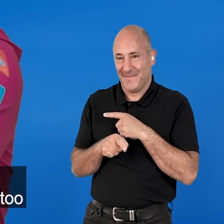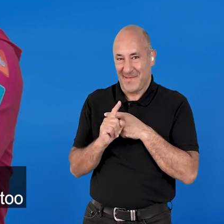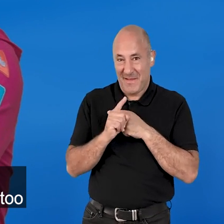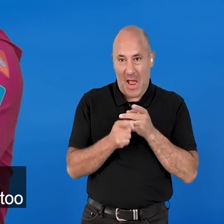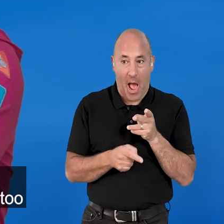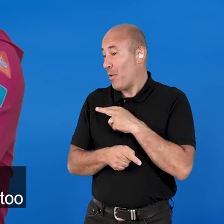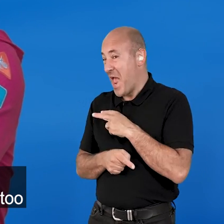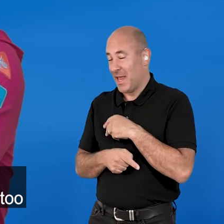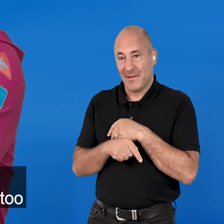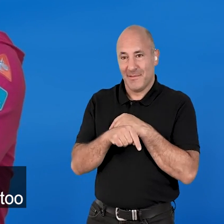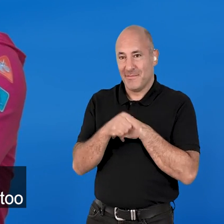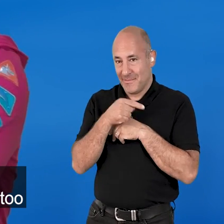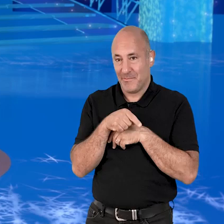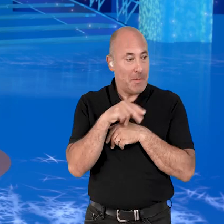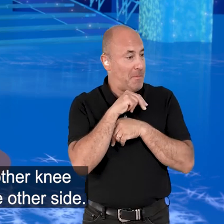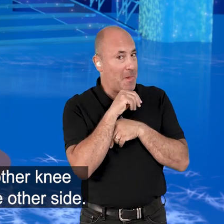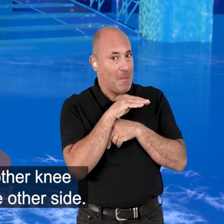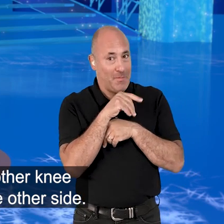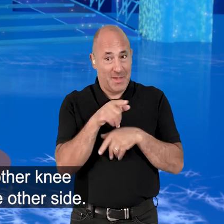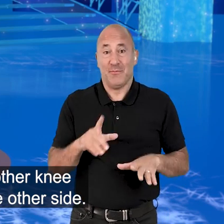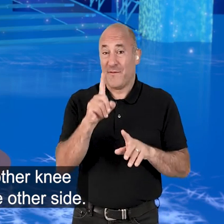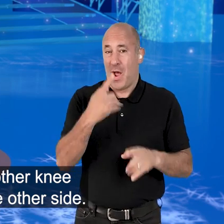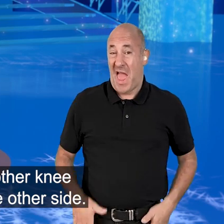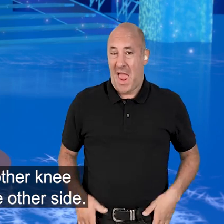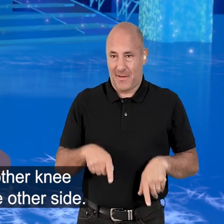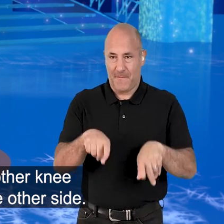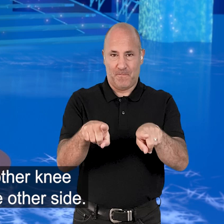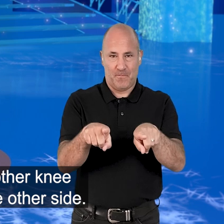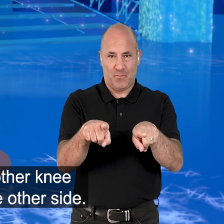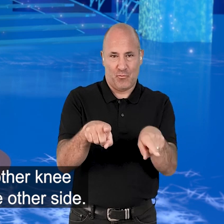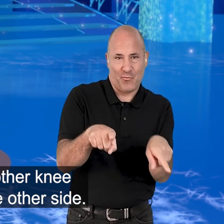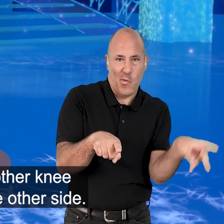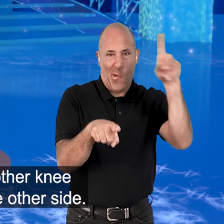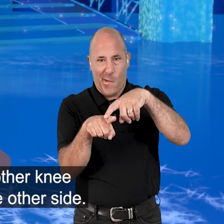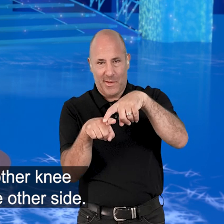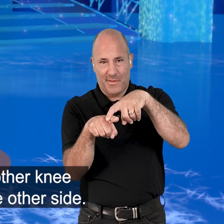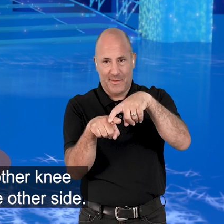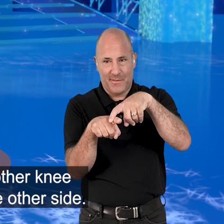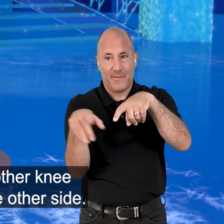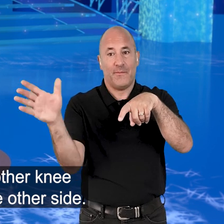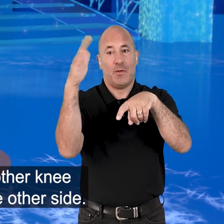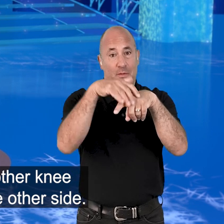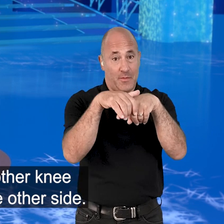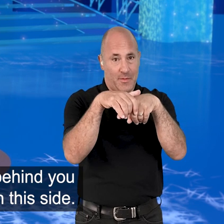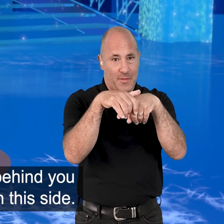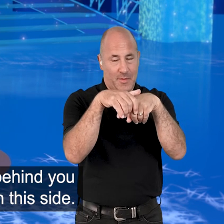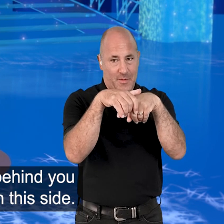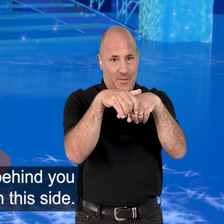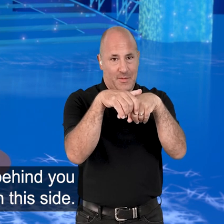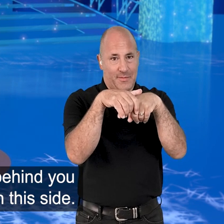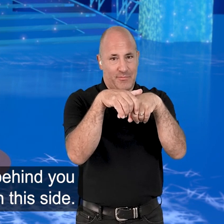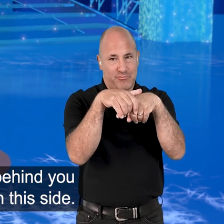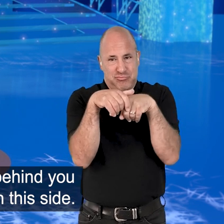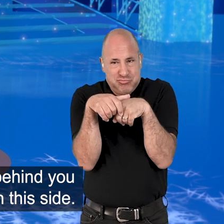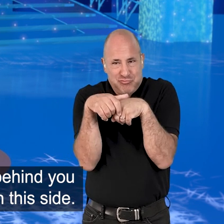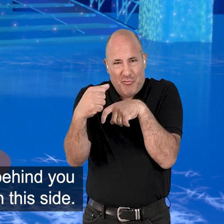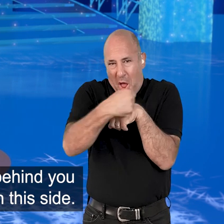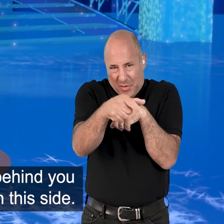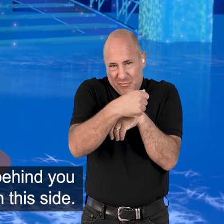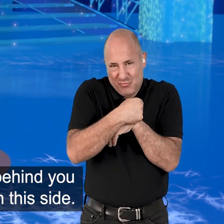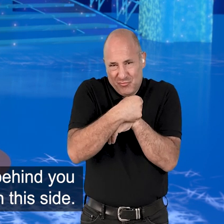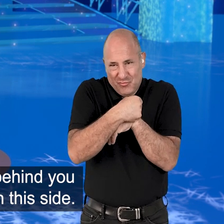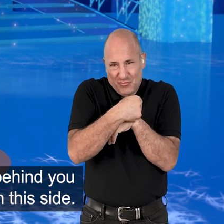Let's do it on the other side too. Stretch those legs long. Hug the other knee in now and take that foot over to the other side. Hug